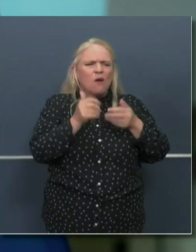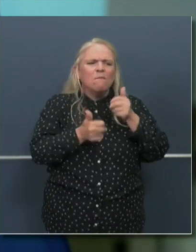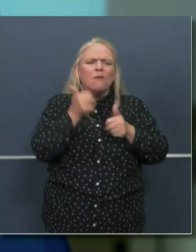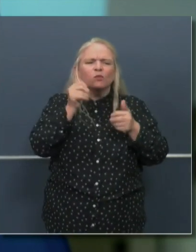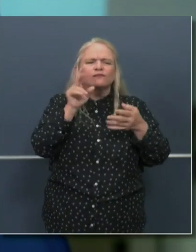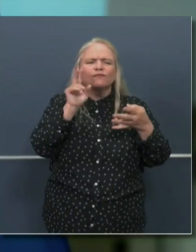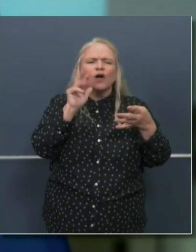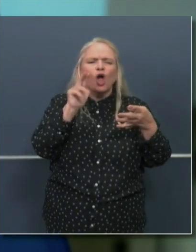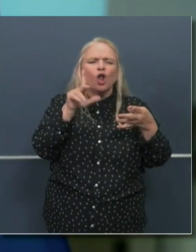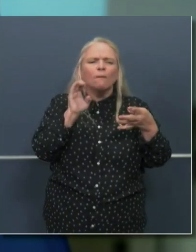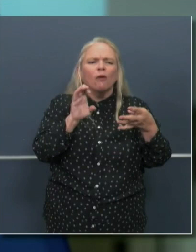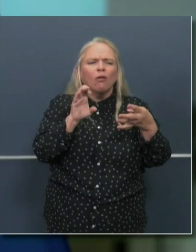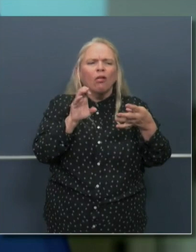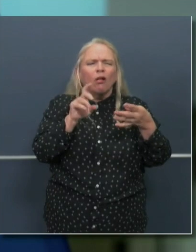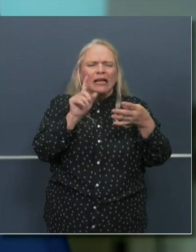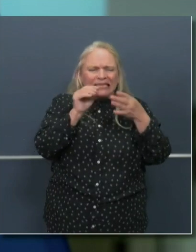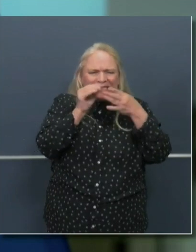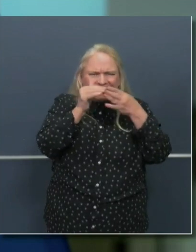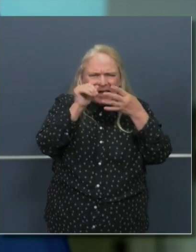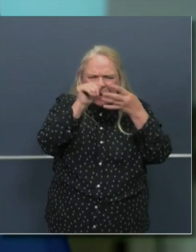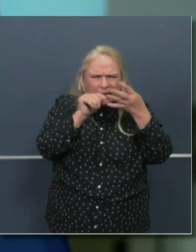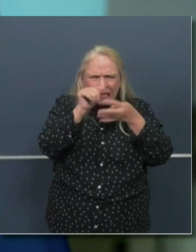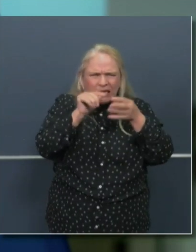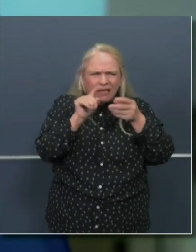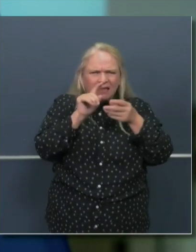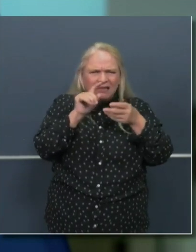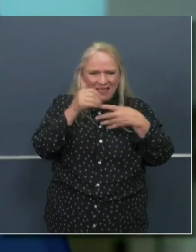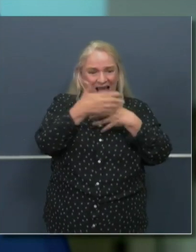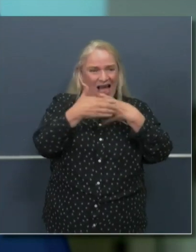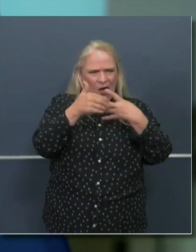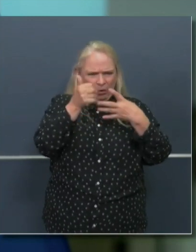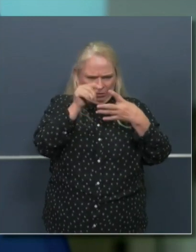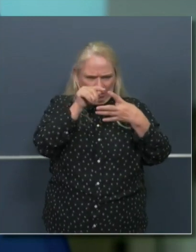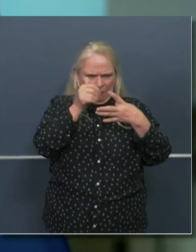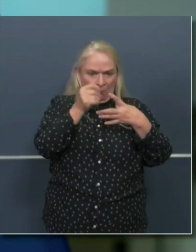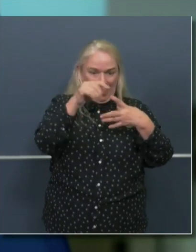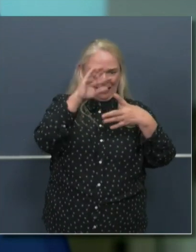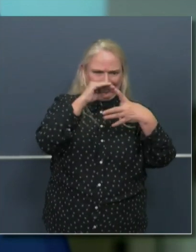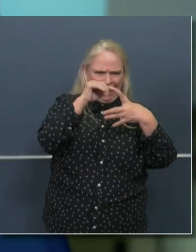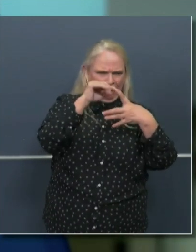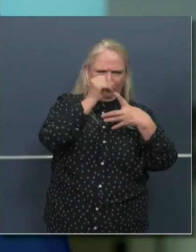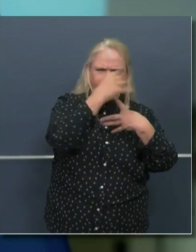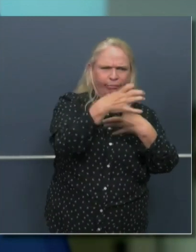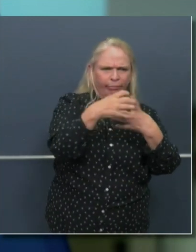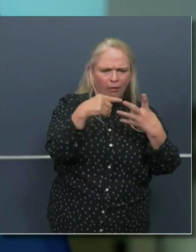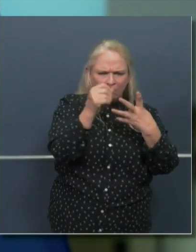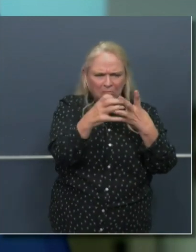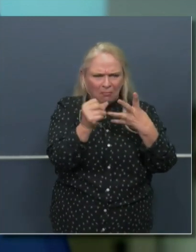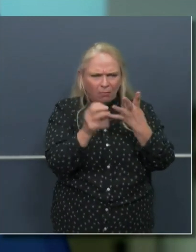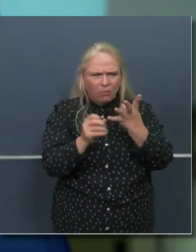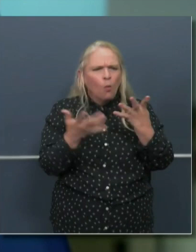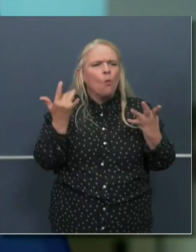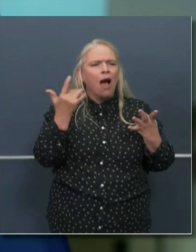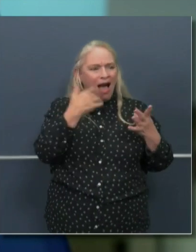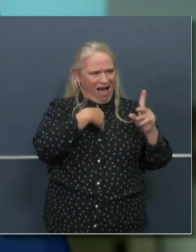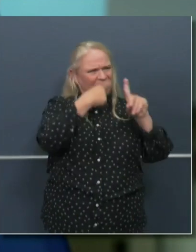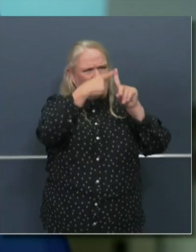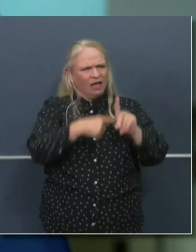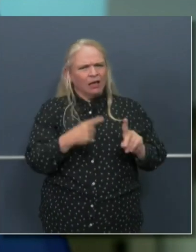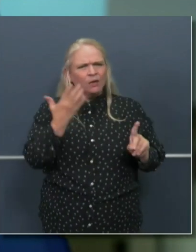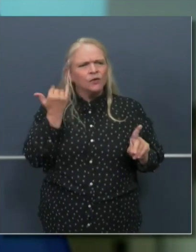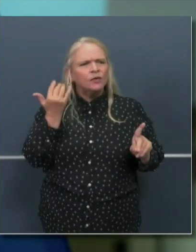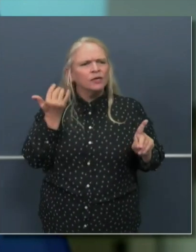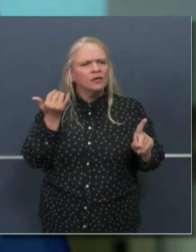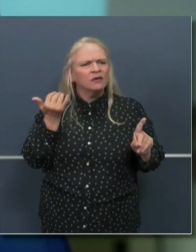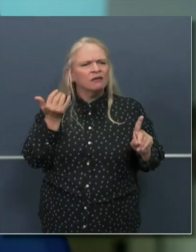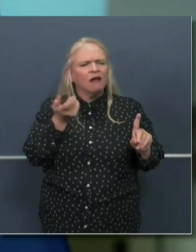and effect of why people are ending up in the hospitals. Those vectors or super spreaders, however you